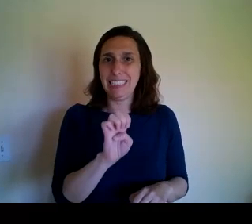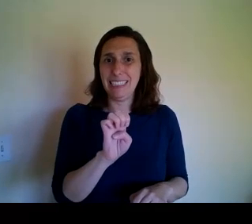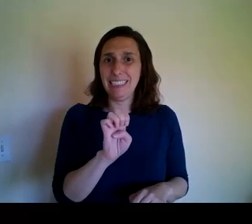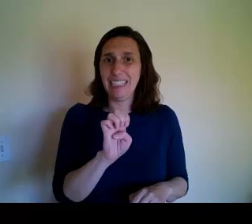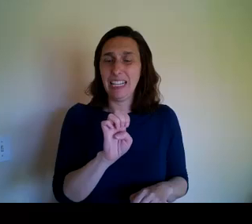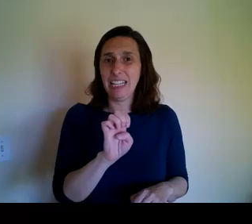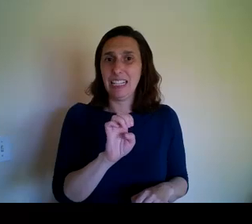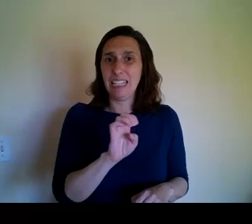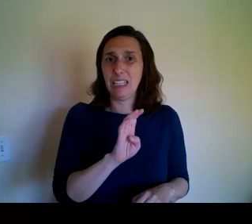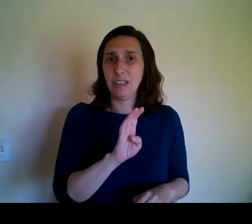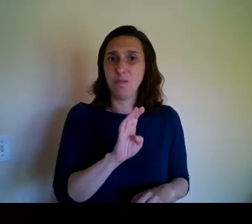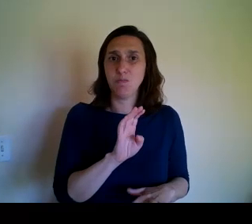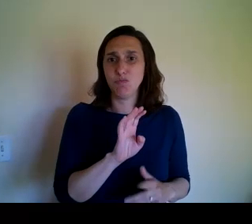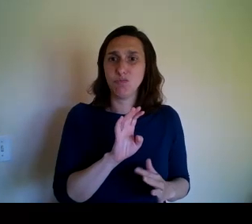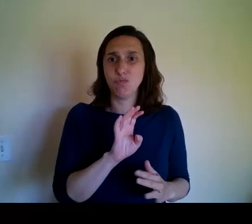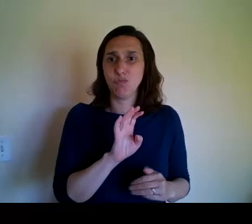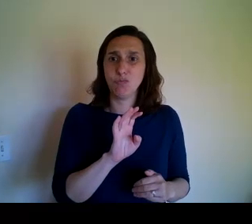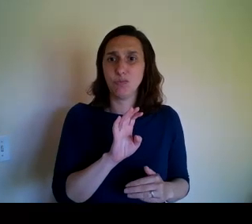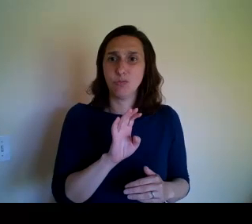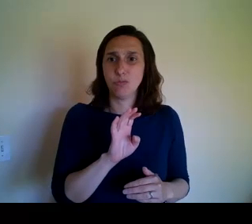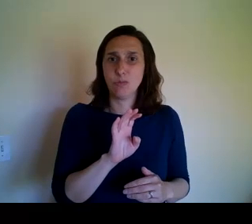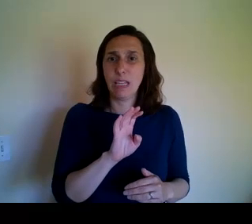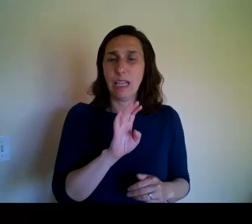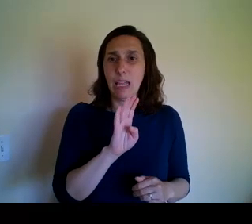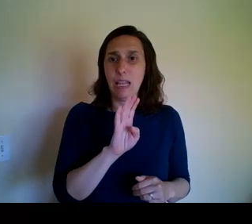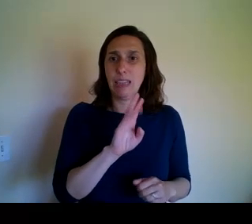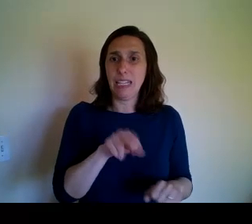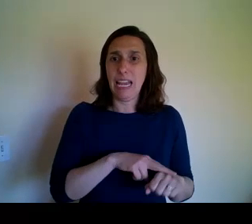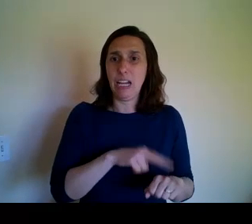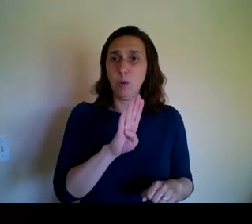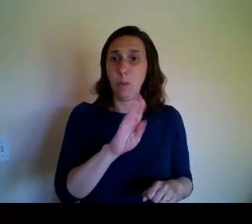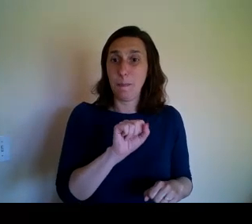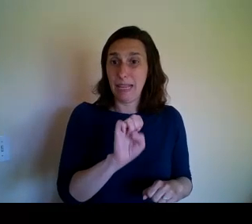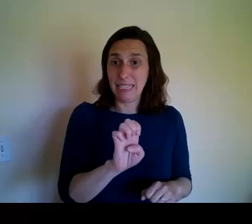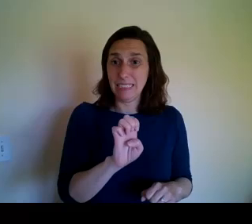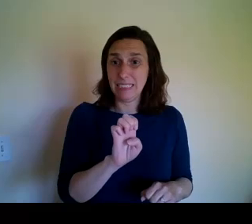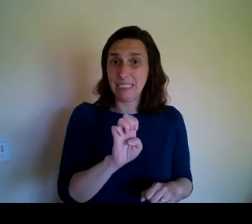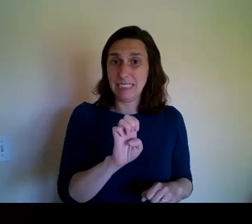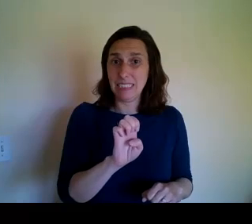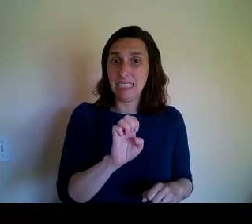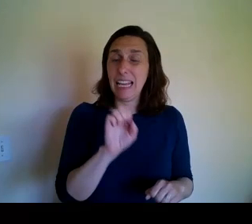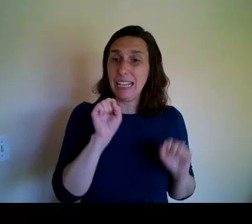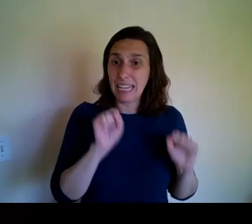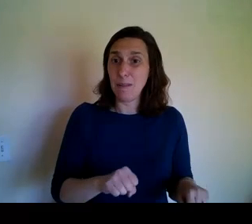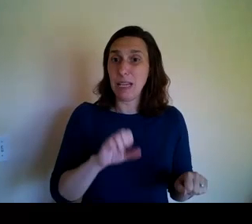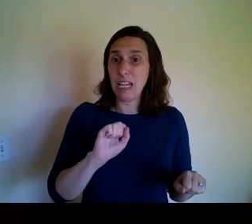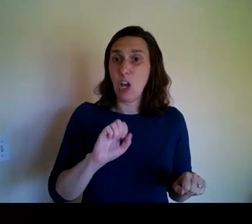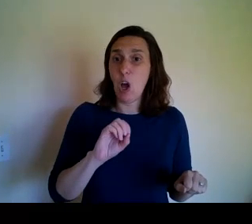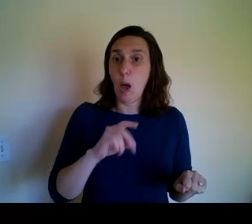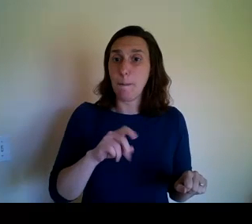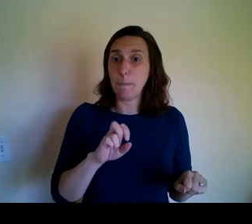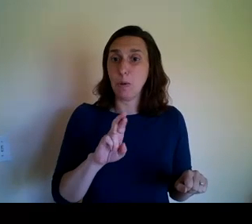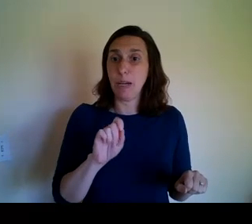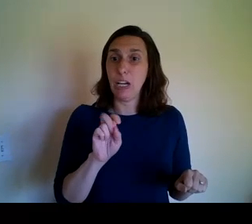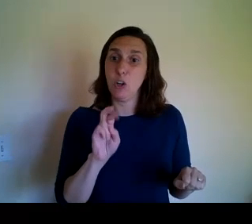the base of the natural base, as being an operator. I can do the